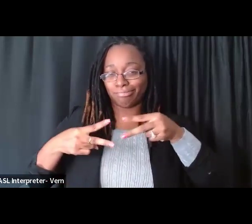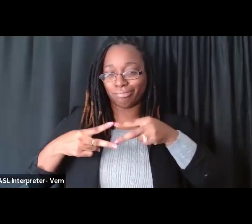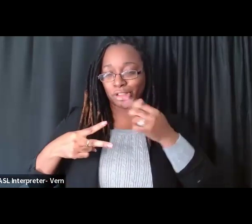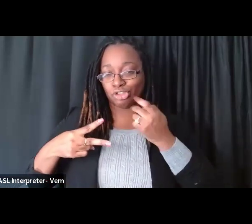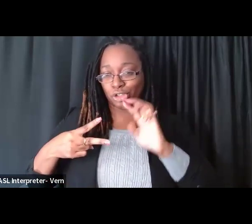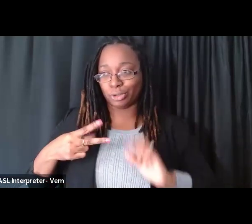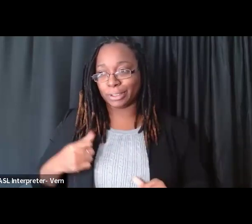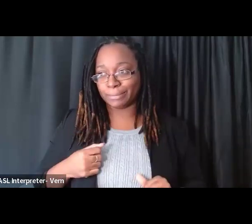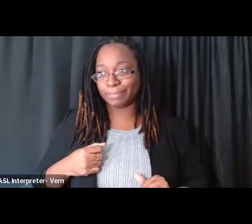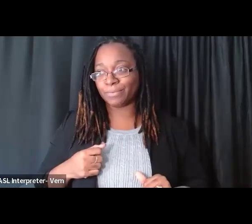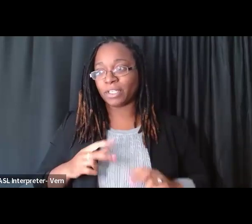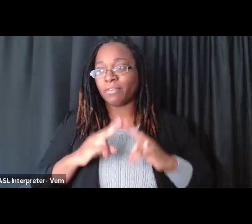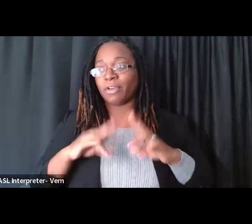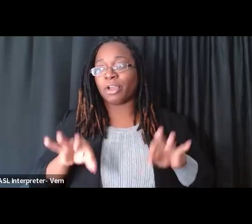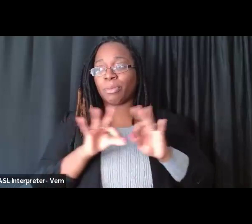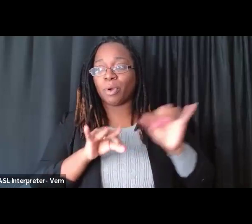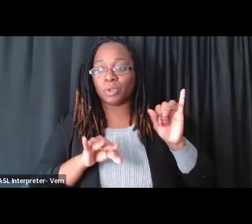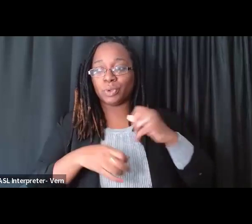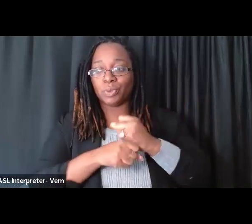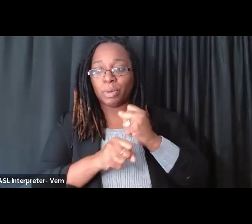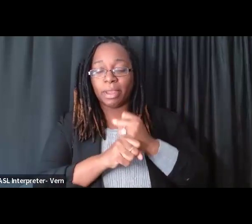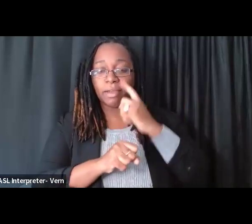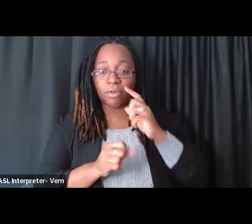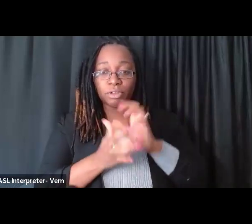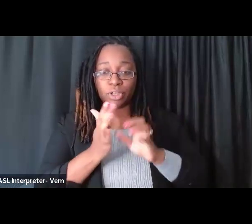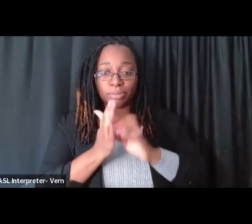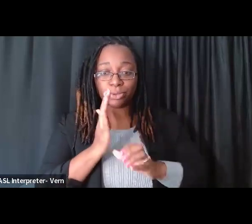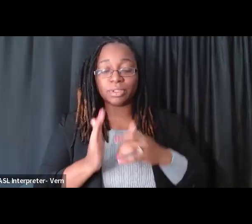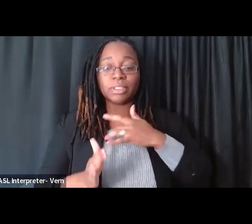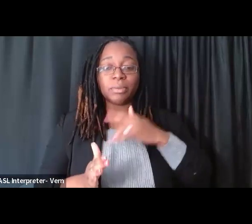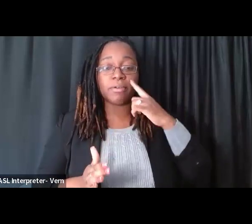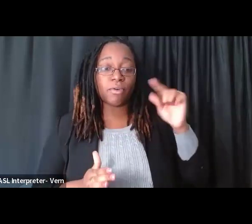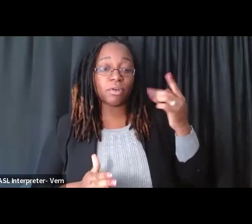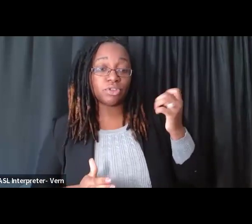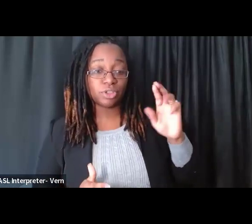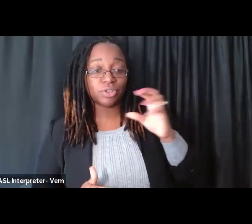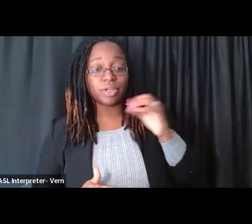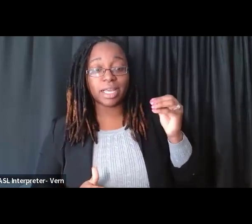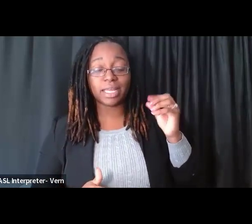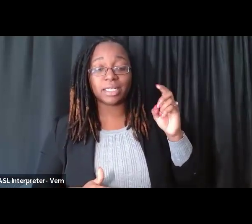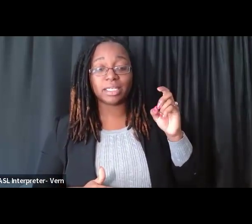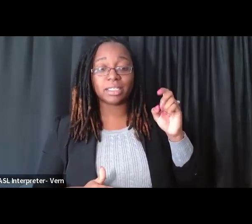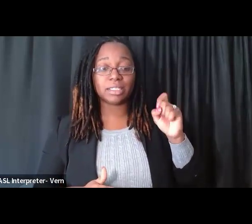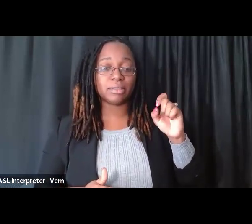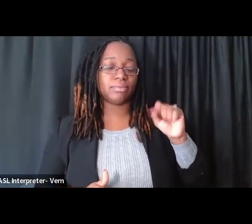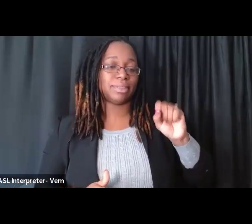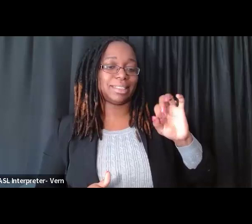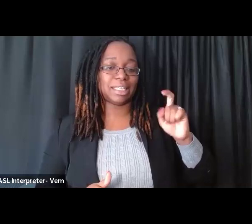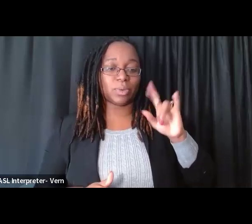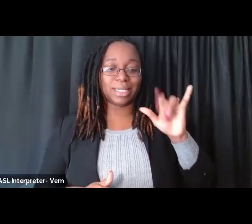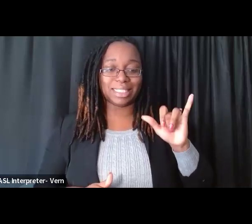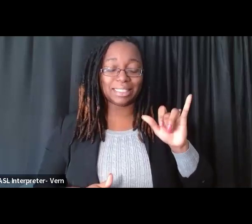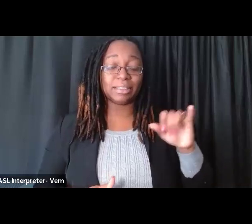Another important distinction that is made in this chapter is between gender and sexuality. Gender is the way a